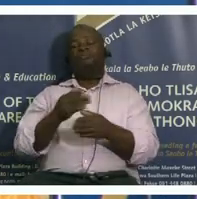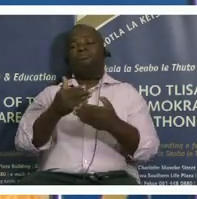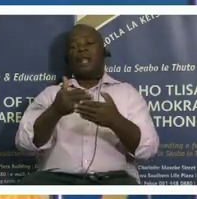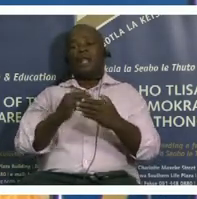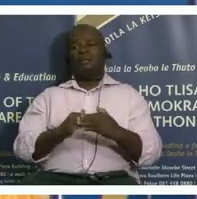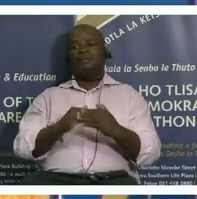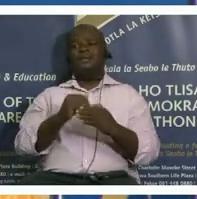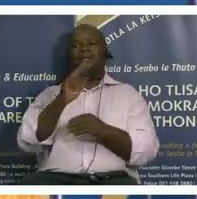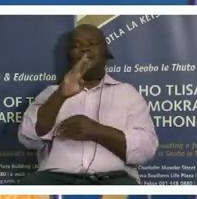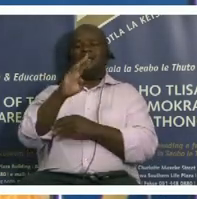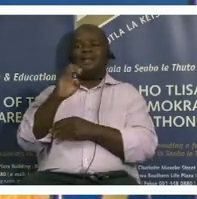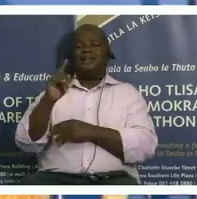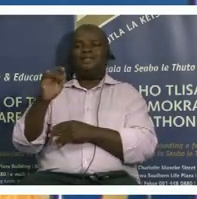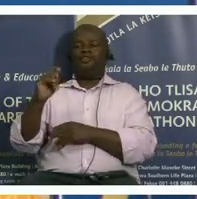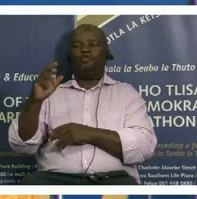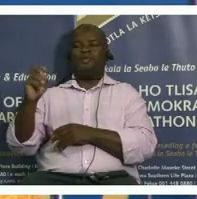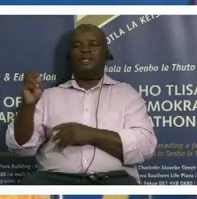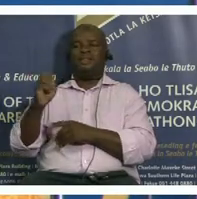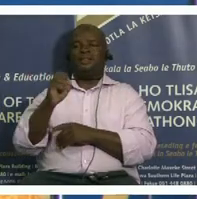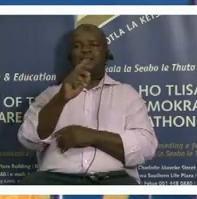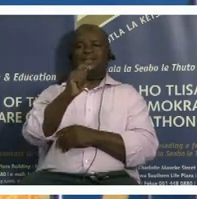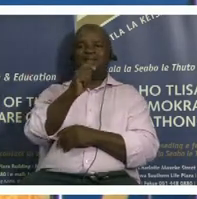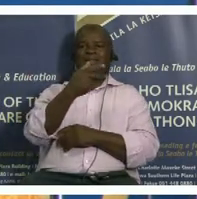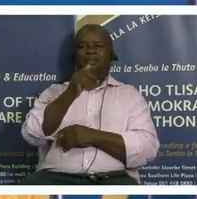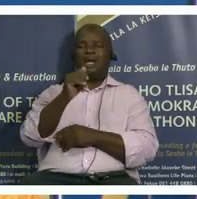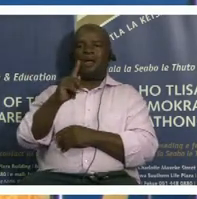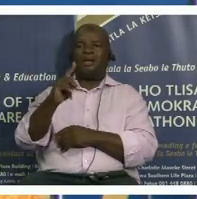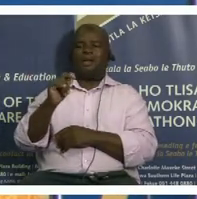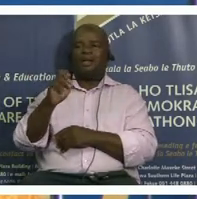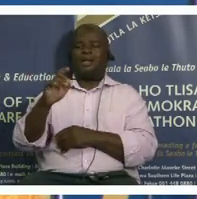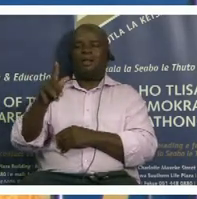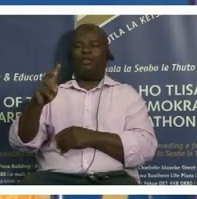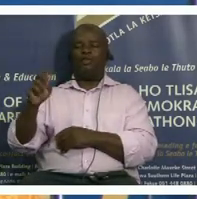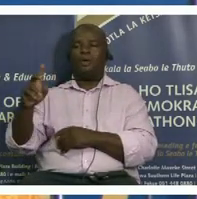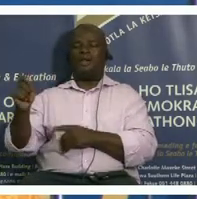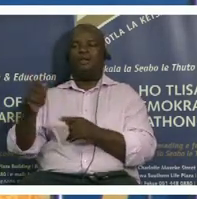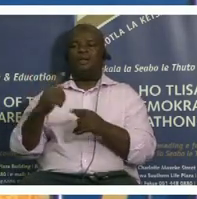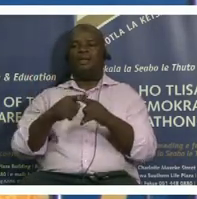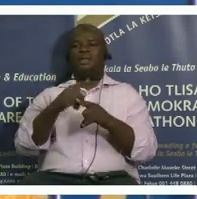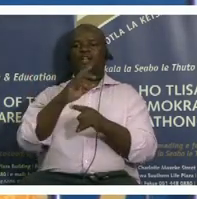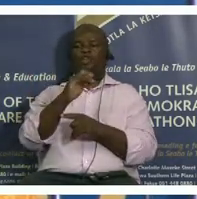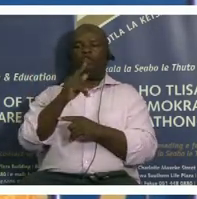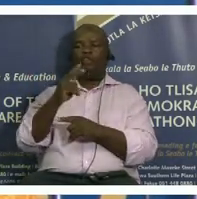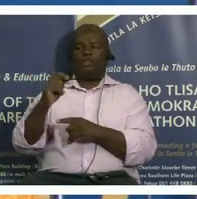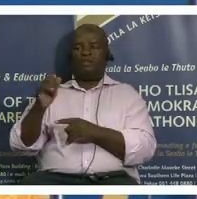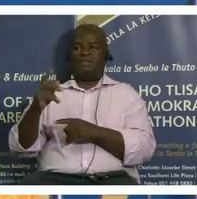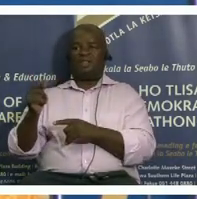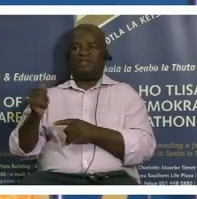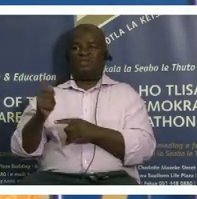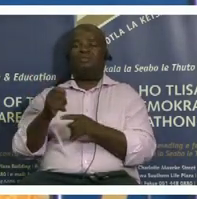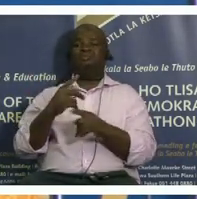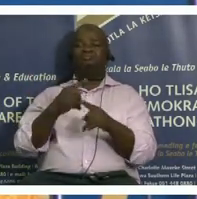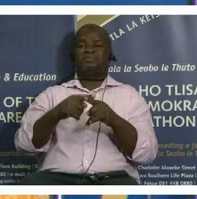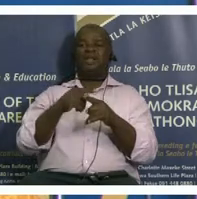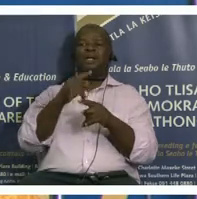Ritubetsi Tagalegwala, Tonolofatso Haunwi, Urufile